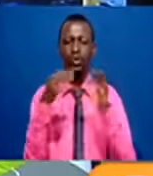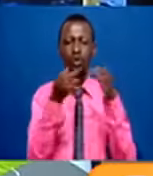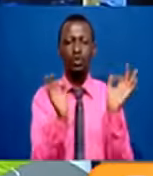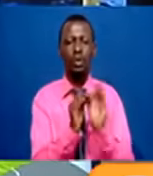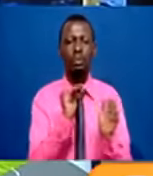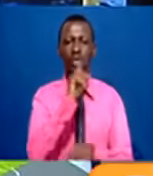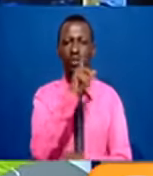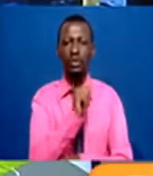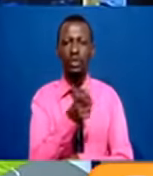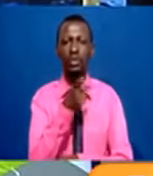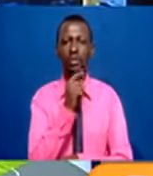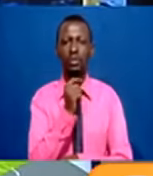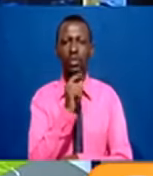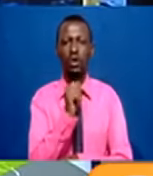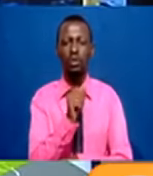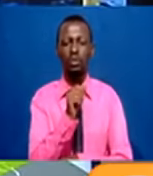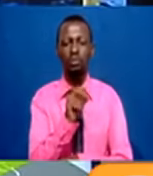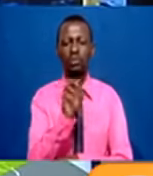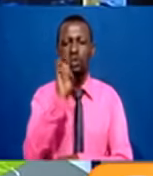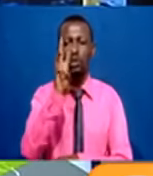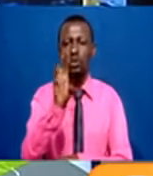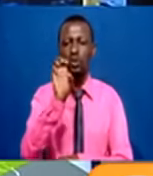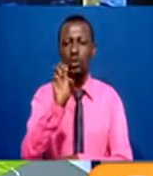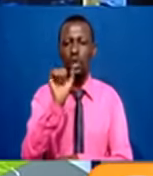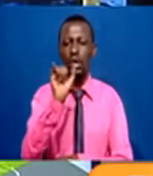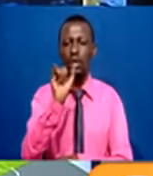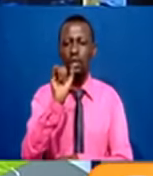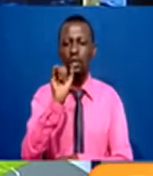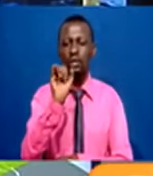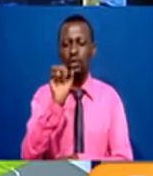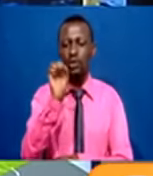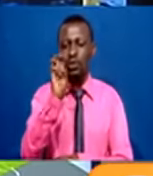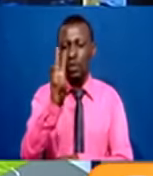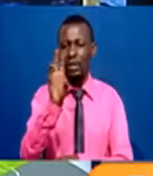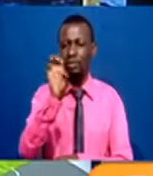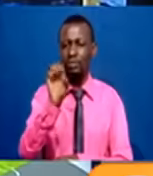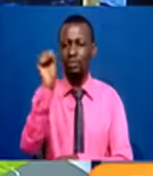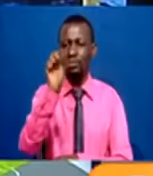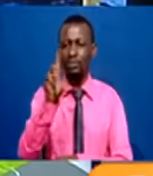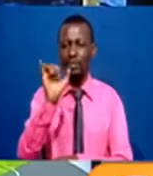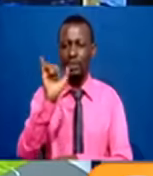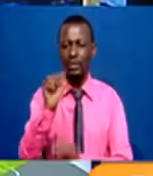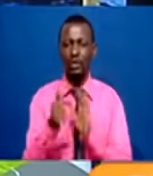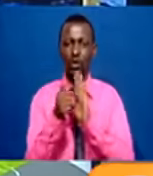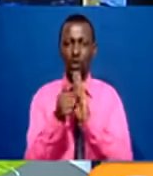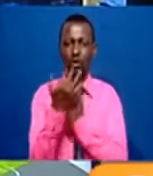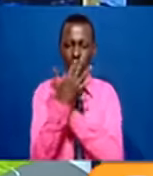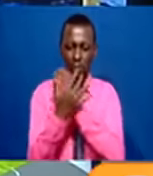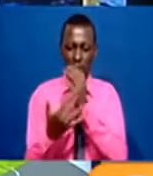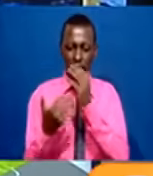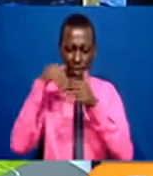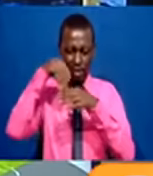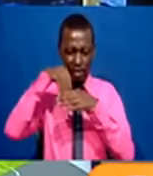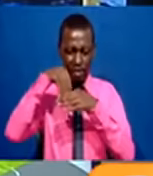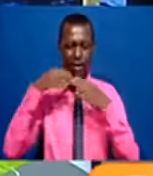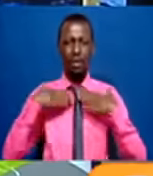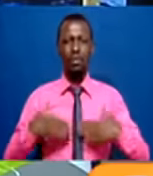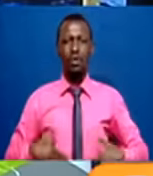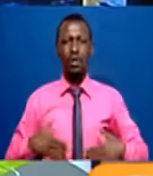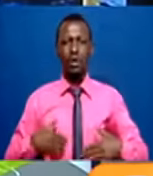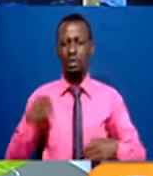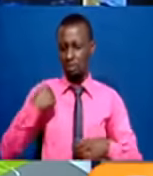Wesley Njiru says the report pointing to internal bleeding, fractured ribs and bones is not in